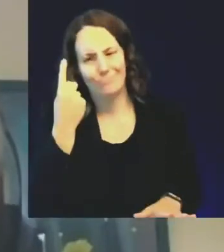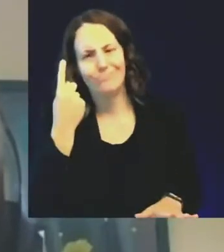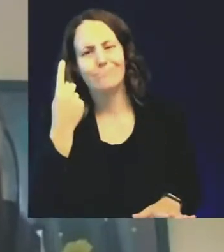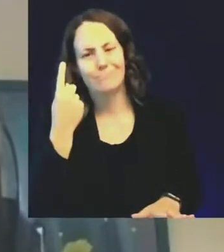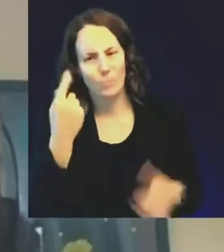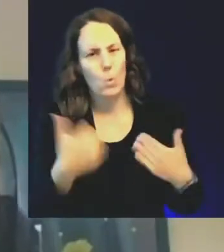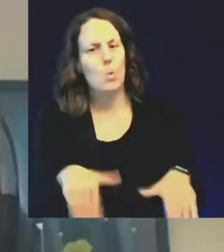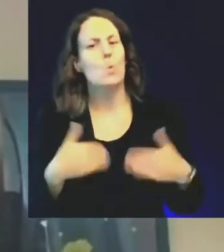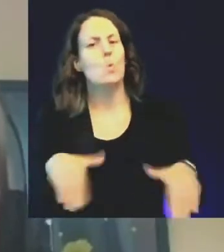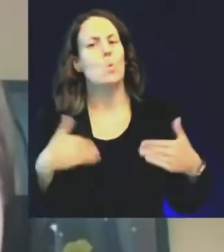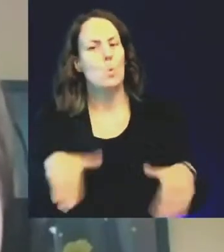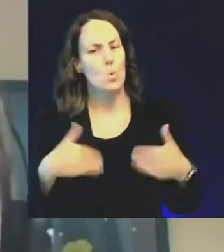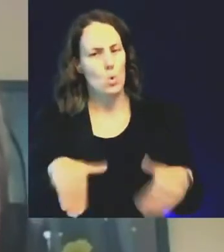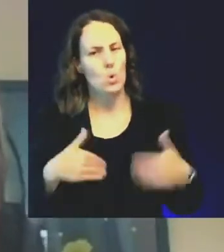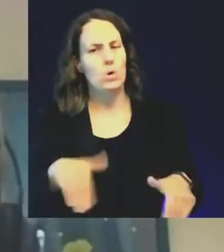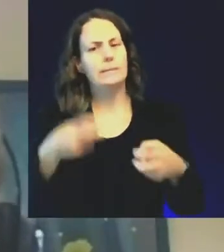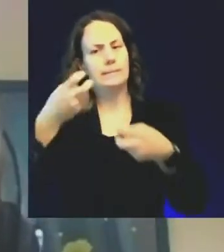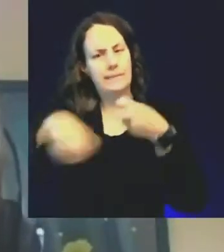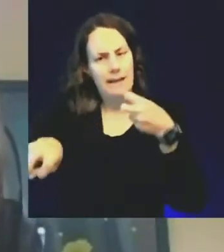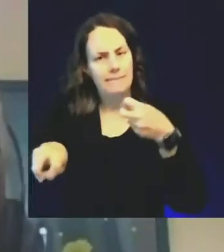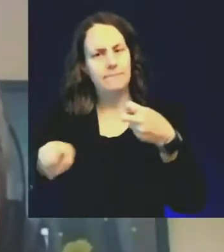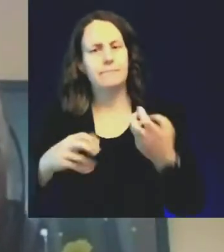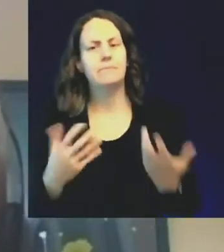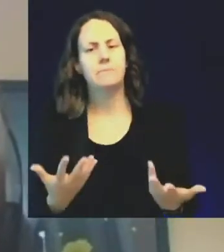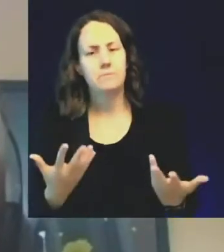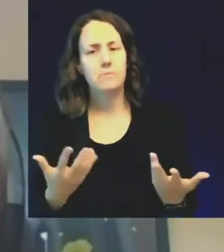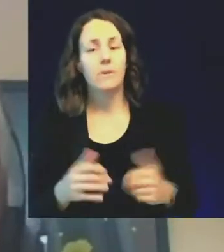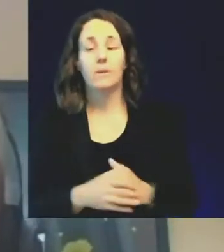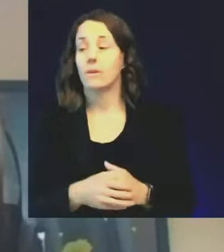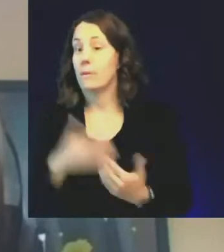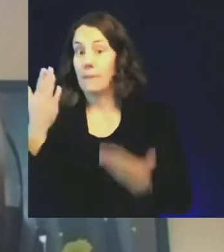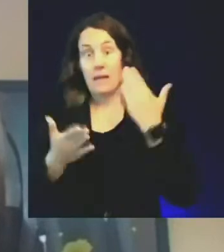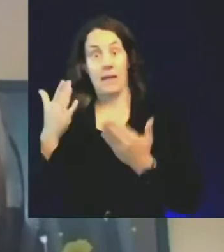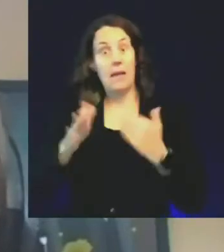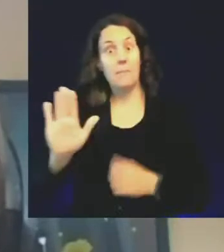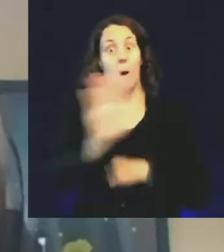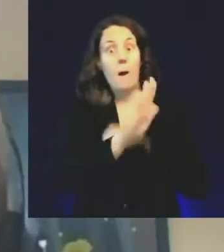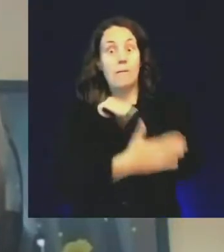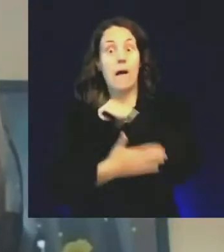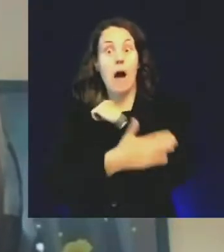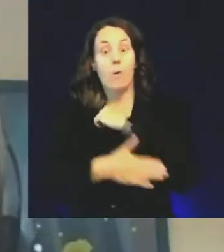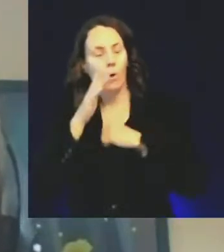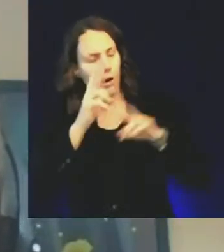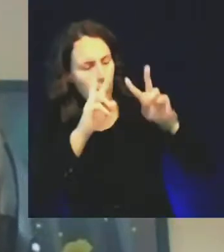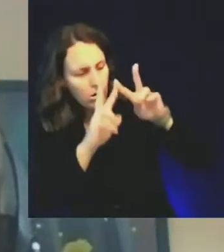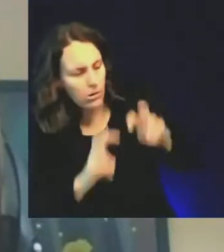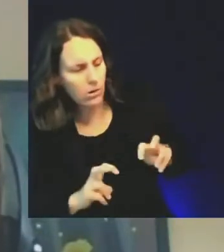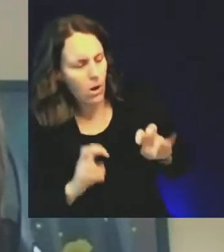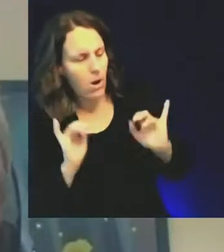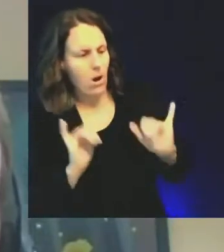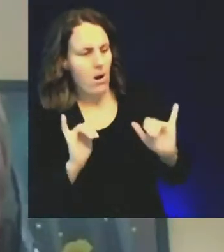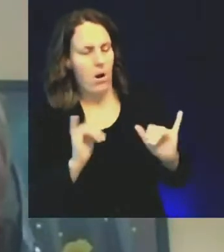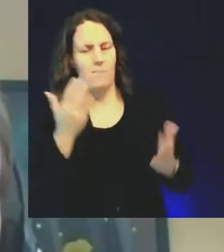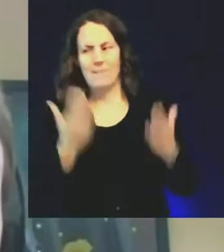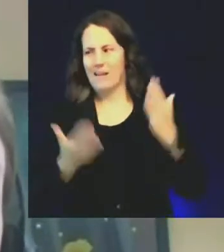to farm and offering vaccine to the people who are working in agricultural